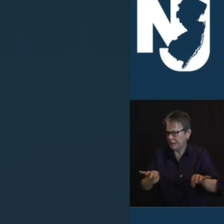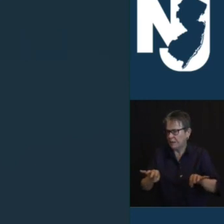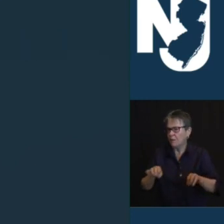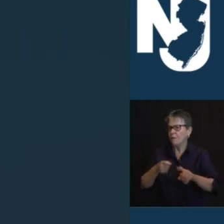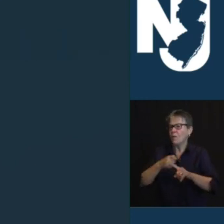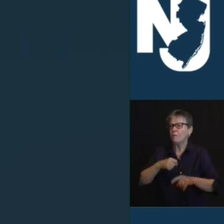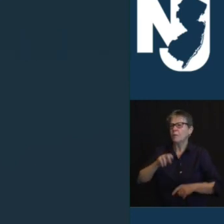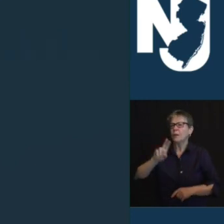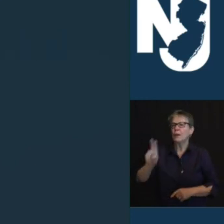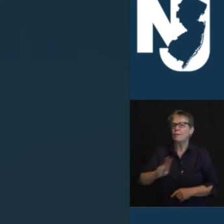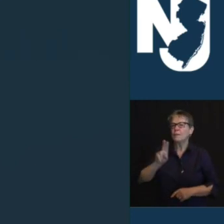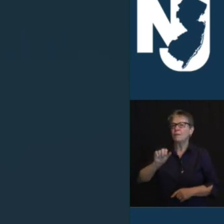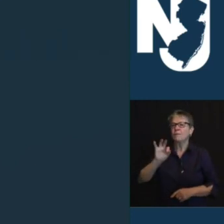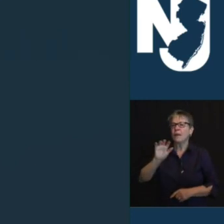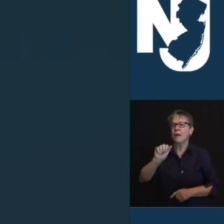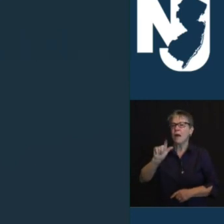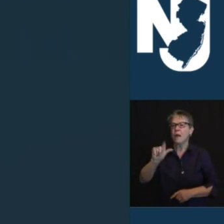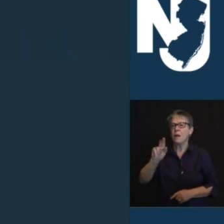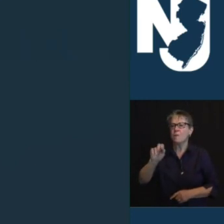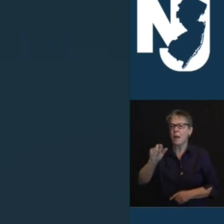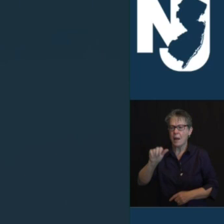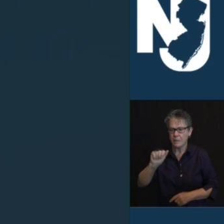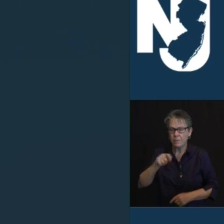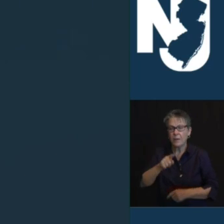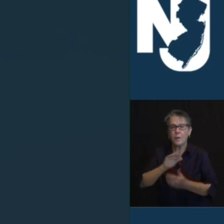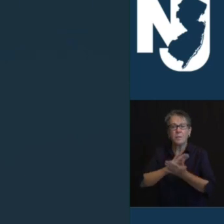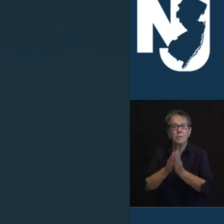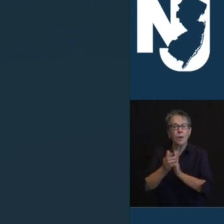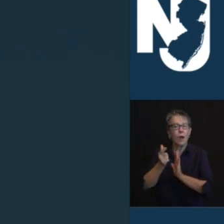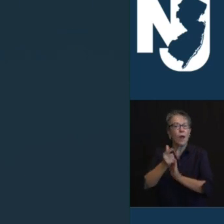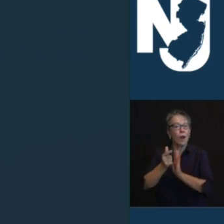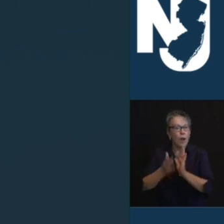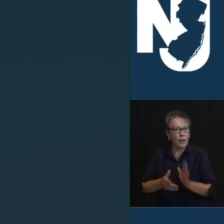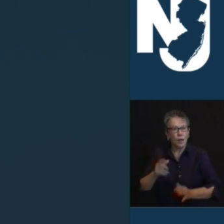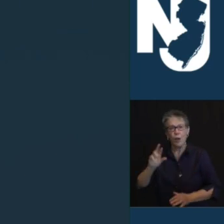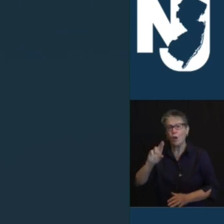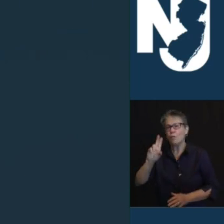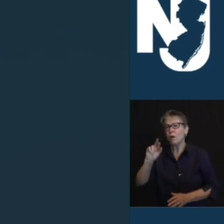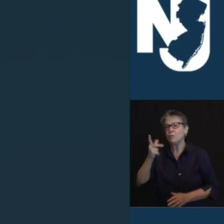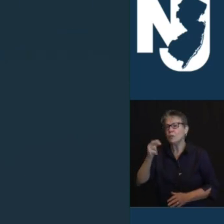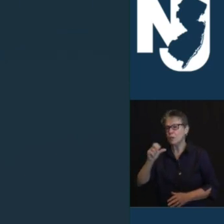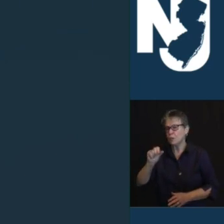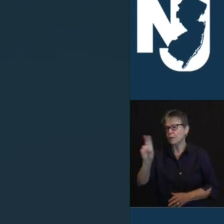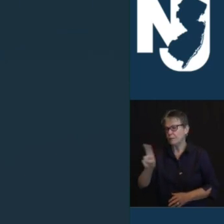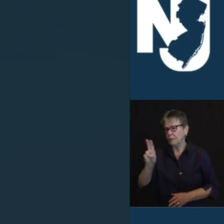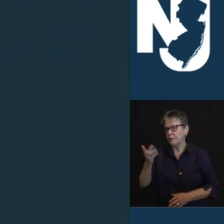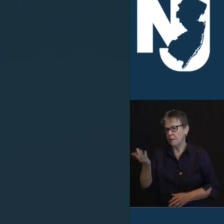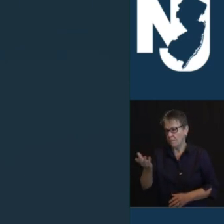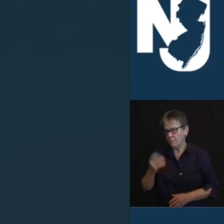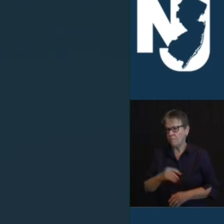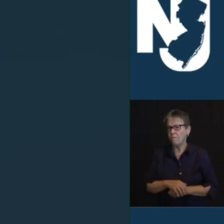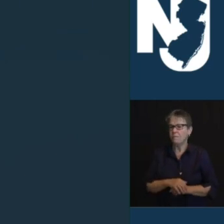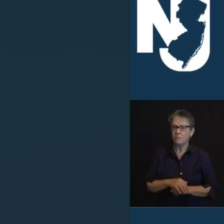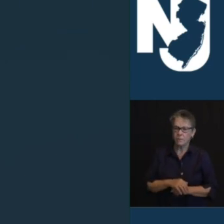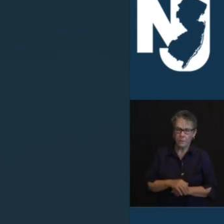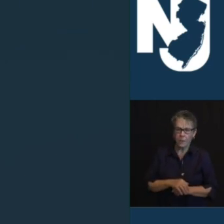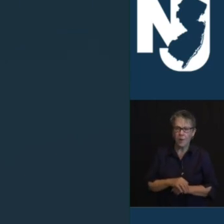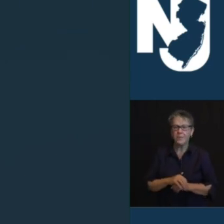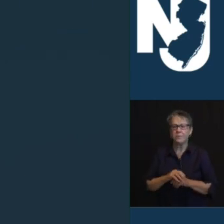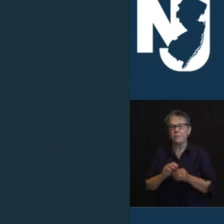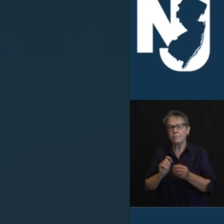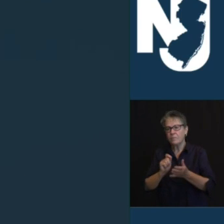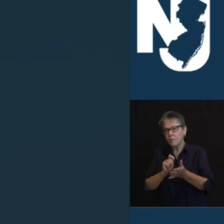student at Rutgers Law School. He was an expert in patent antitrust law, writing and lecturing on those subjects outside